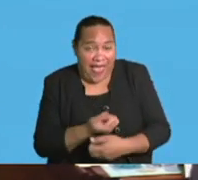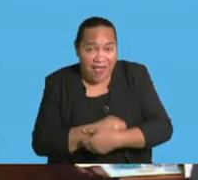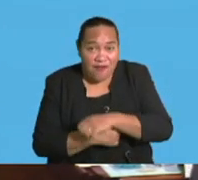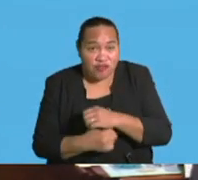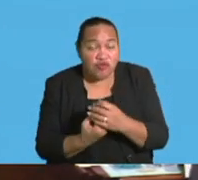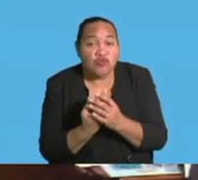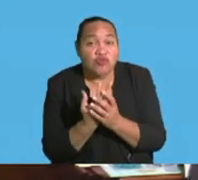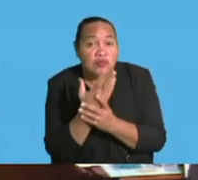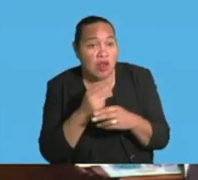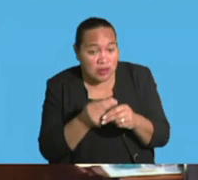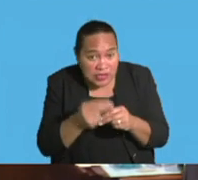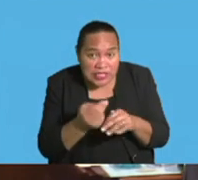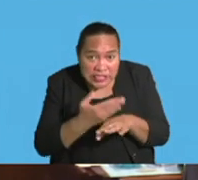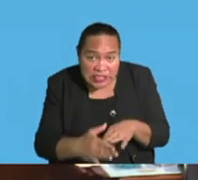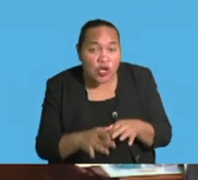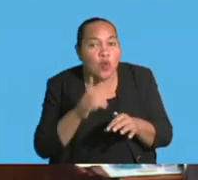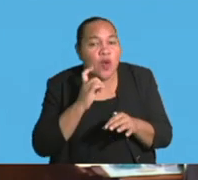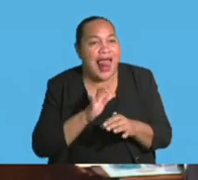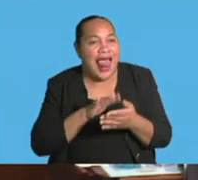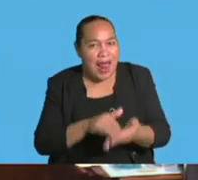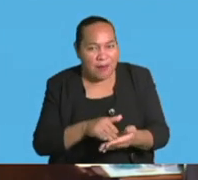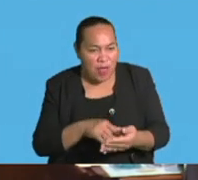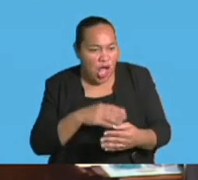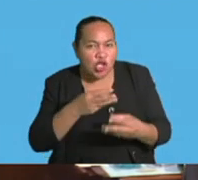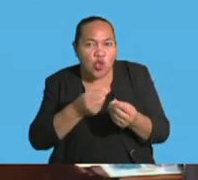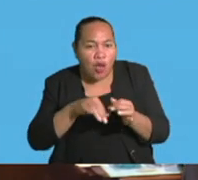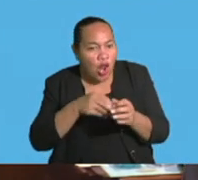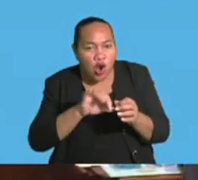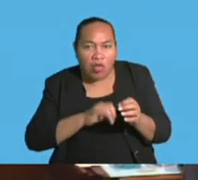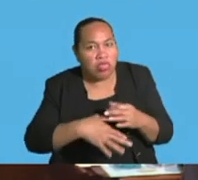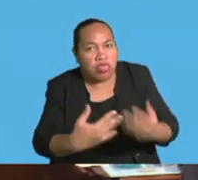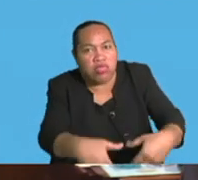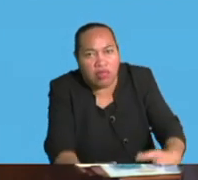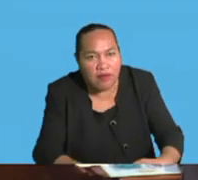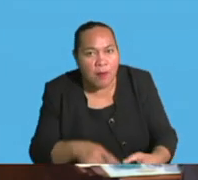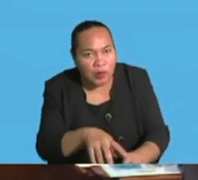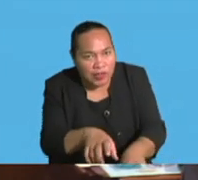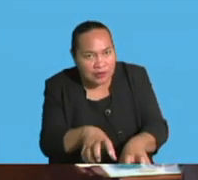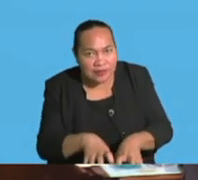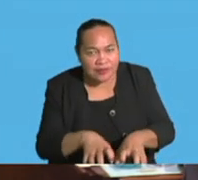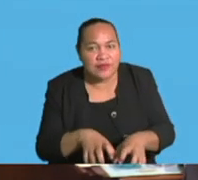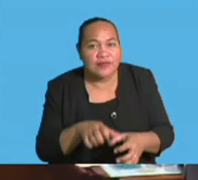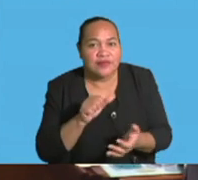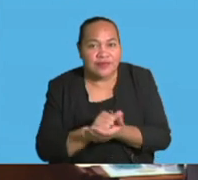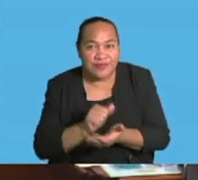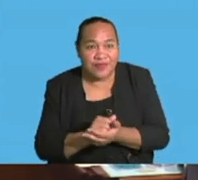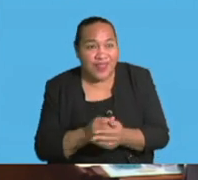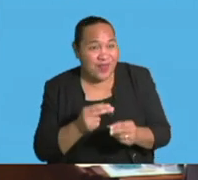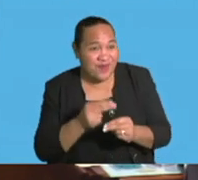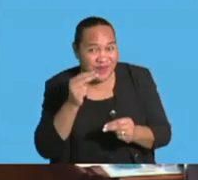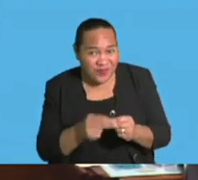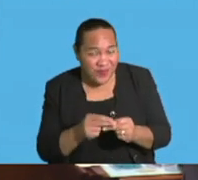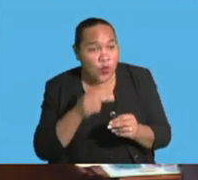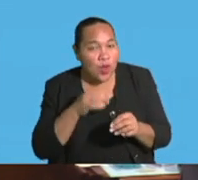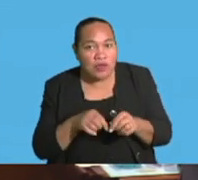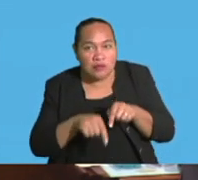erosion and sedimentation while offsetting some of our carbon output. The tree planting will also extend to